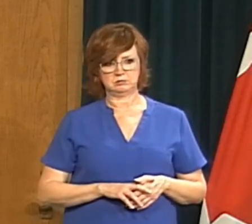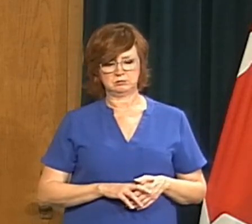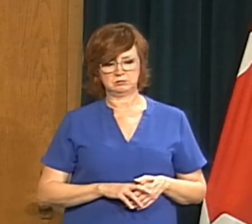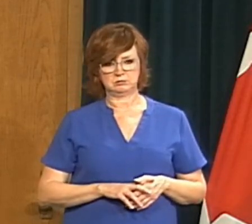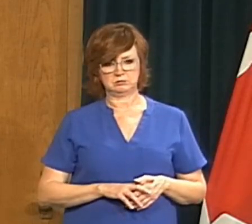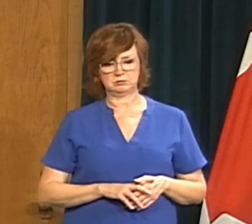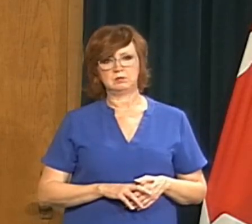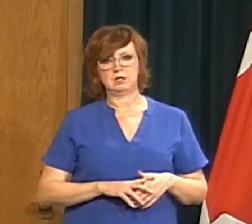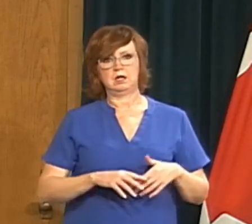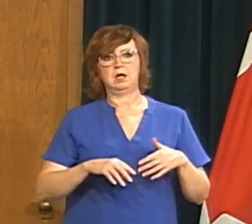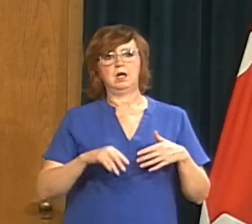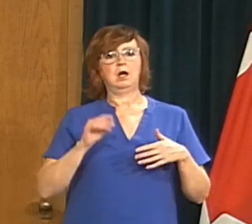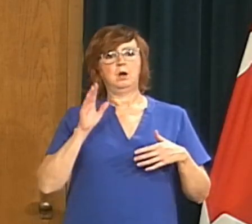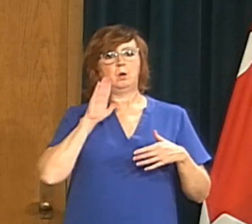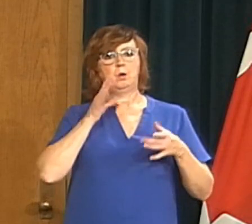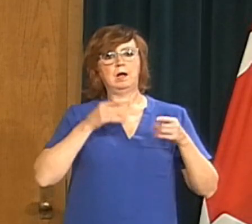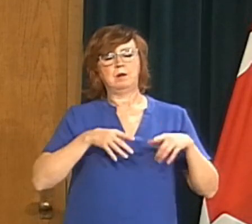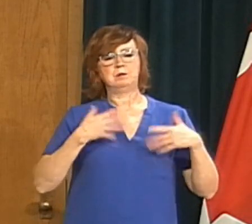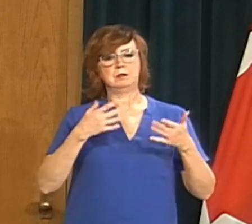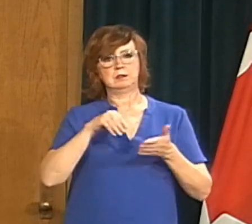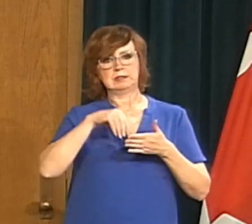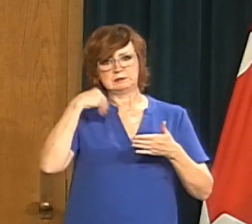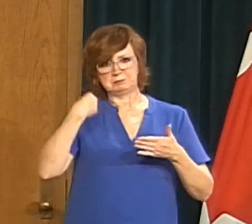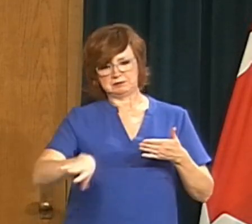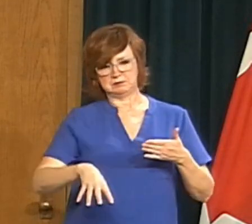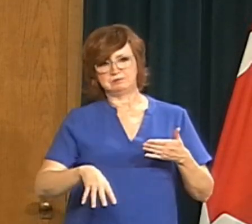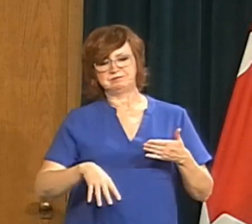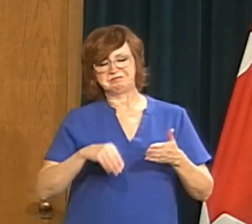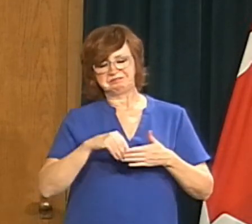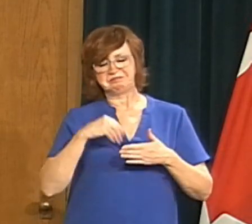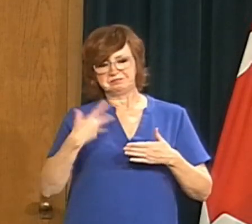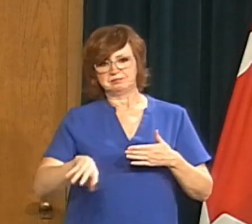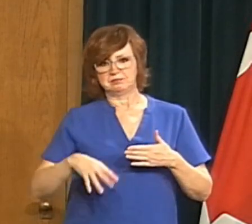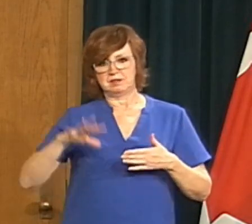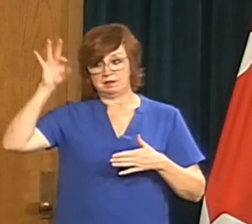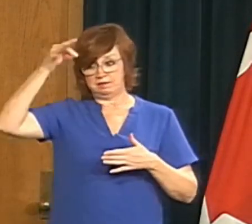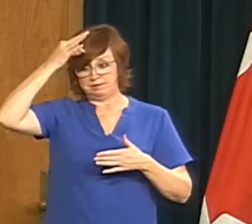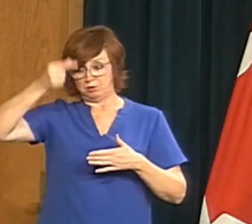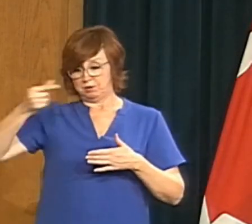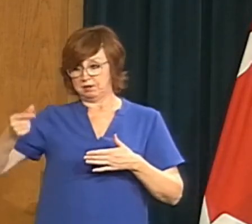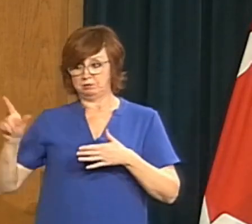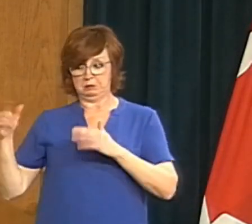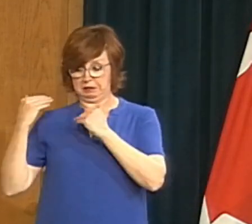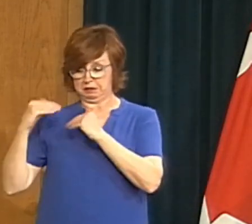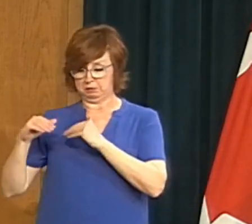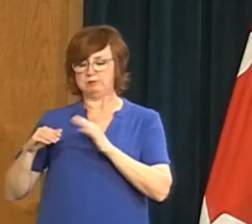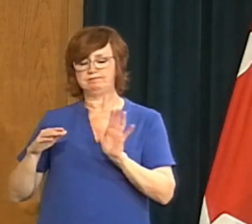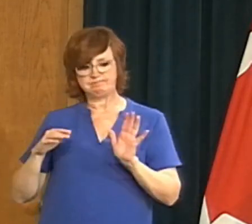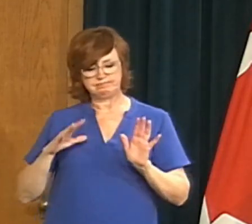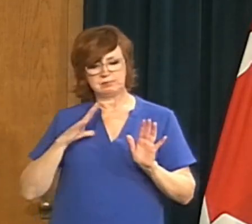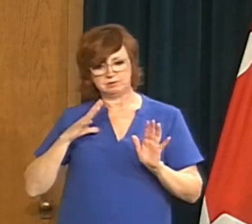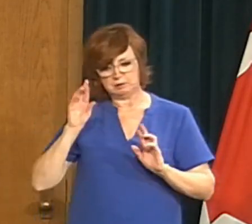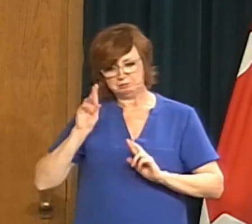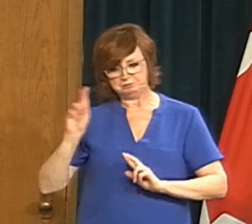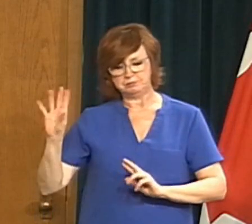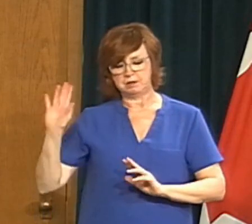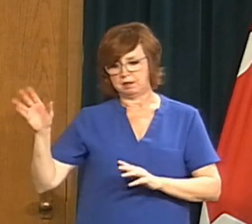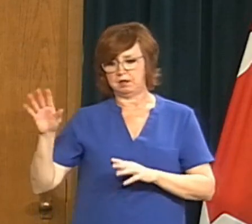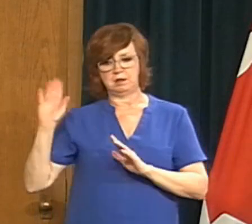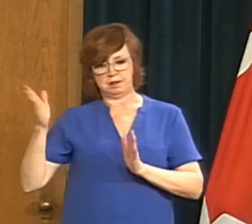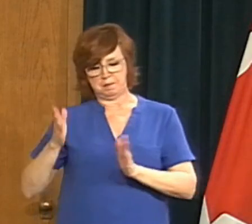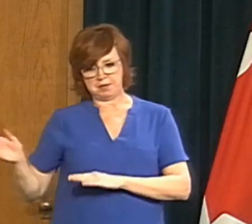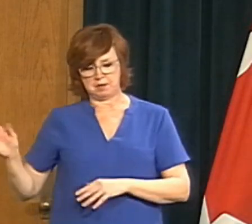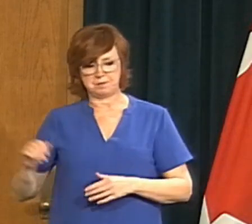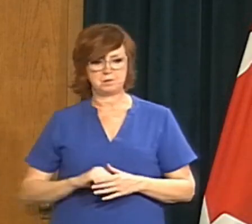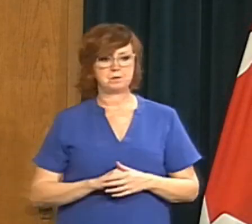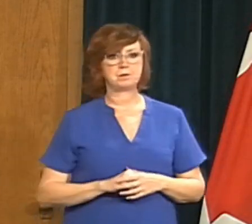more costly program than even the federal government was willing to pay for. And the third problem is, as